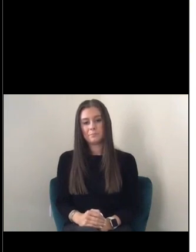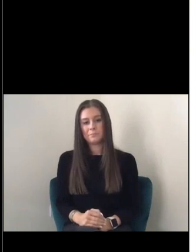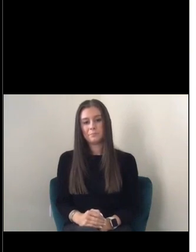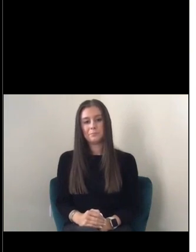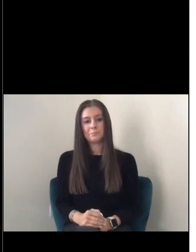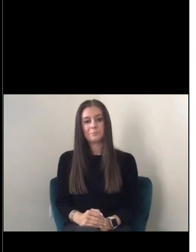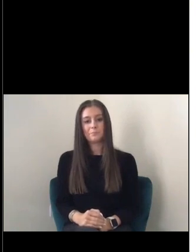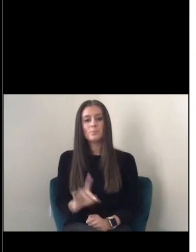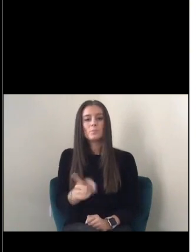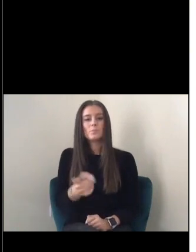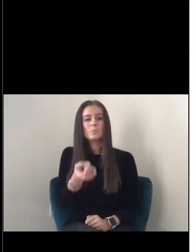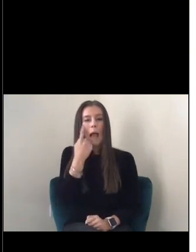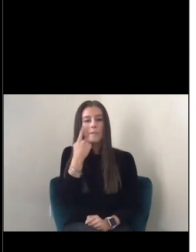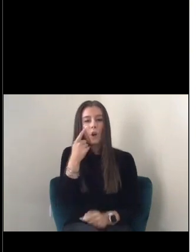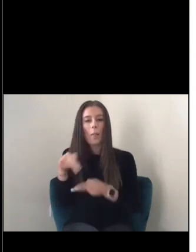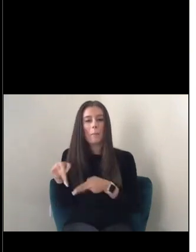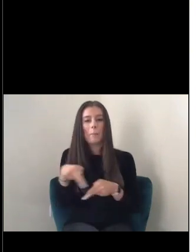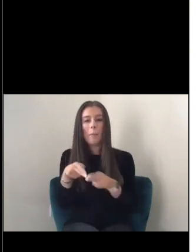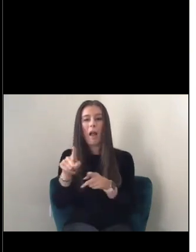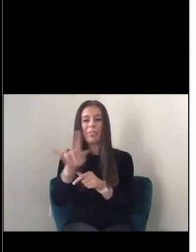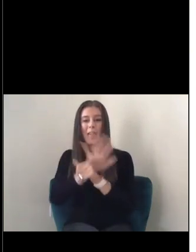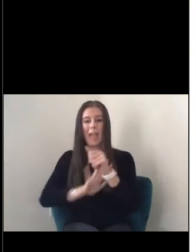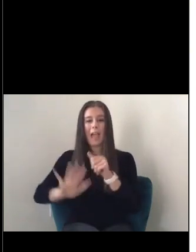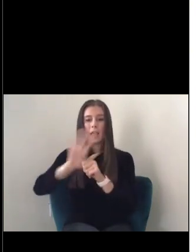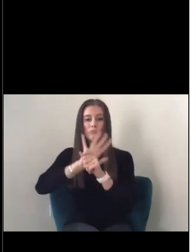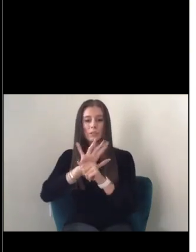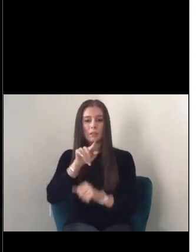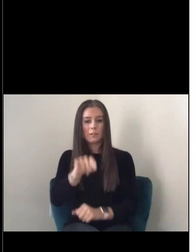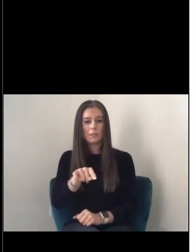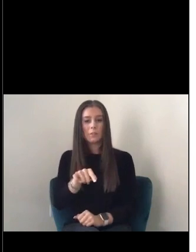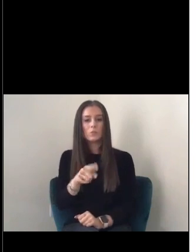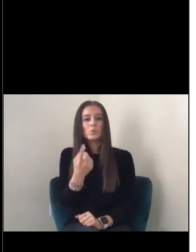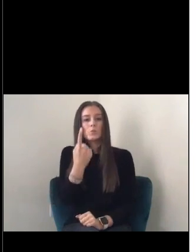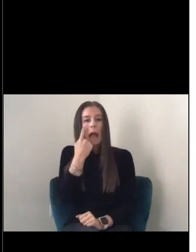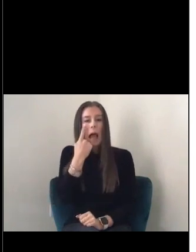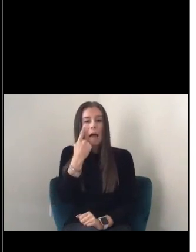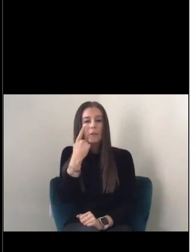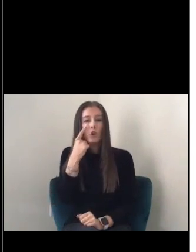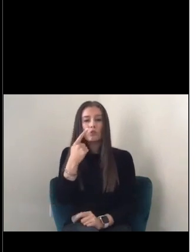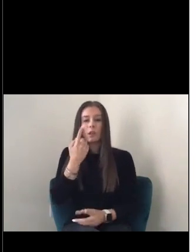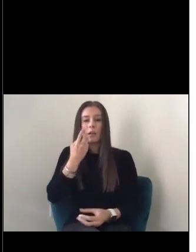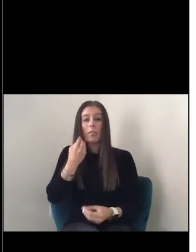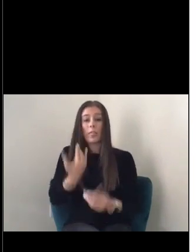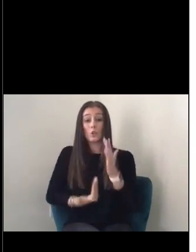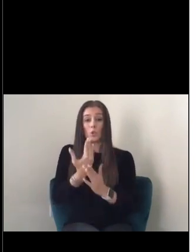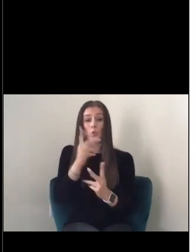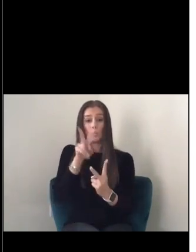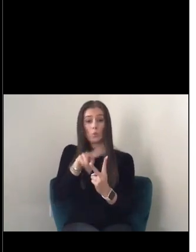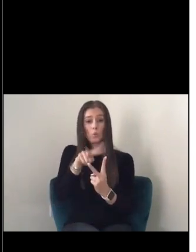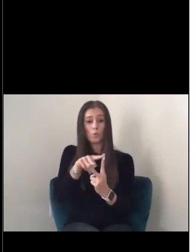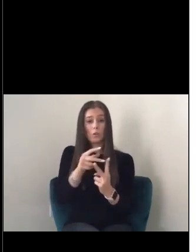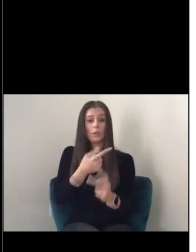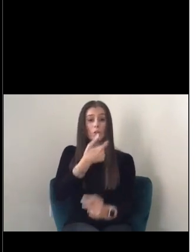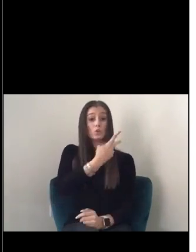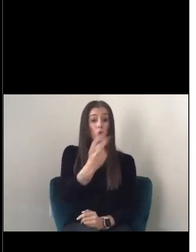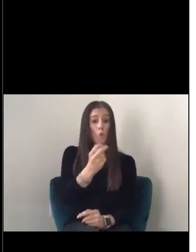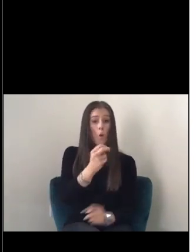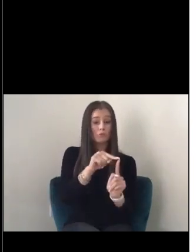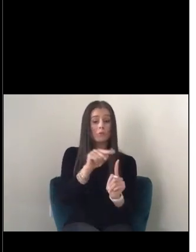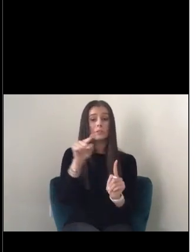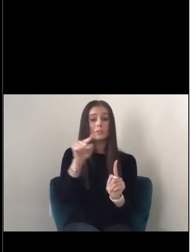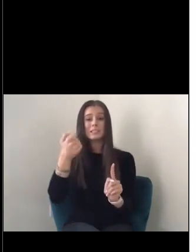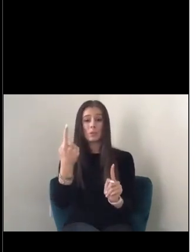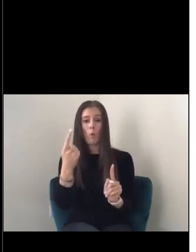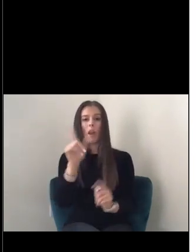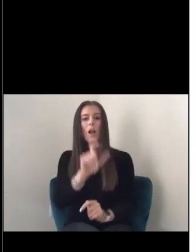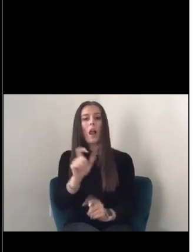Taking a closer look at the paths in this area, we've marked the refinements described a moment ago to footpaths 61 and 200 in purple